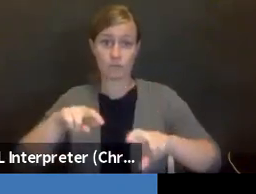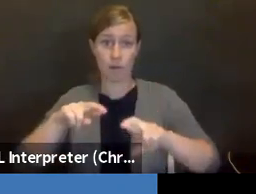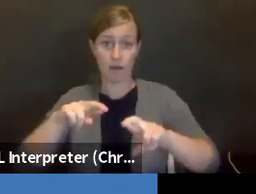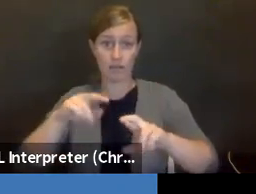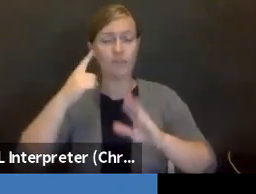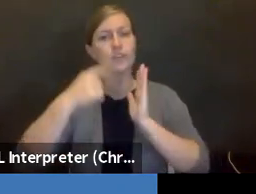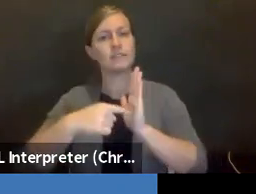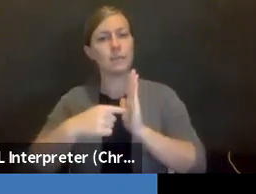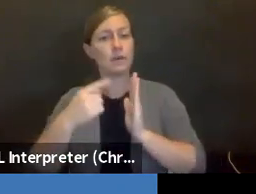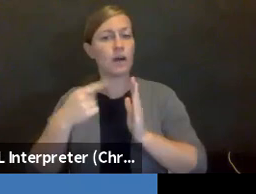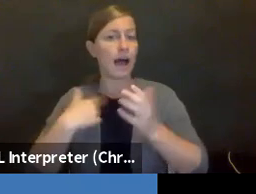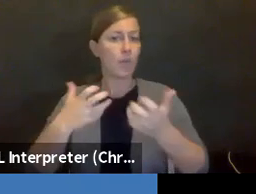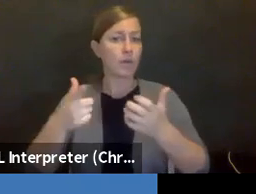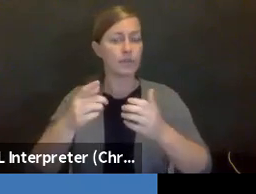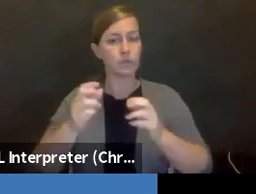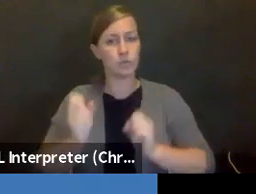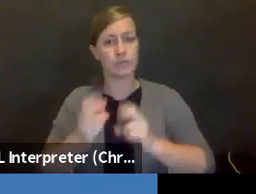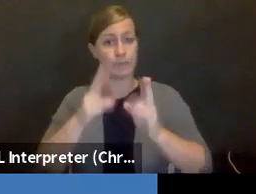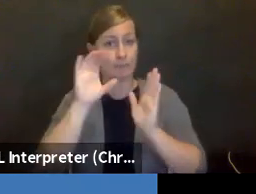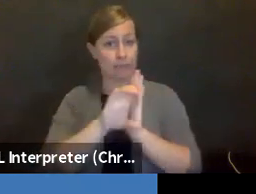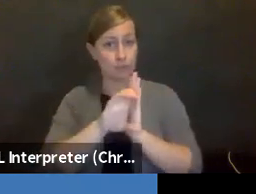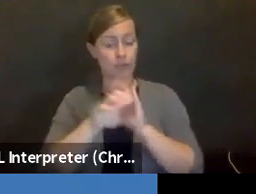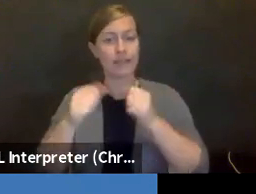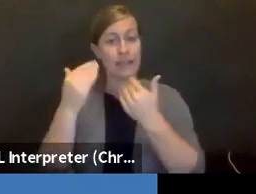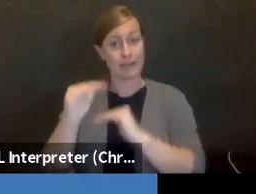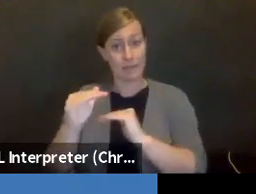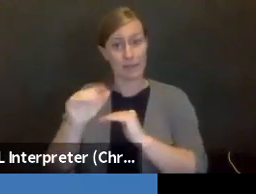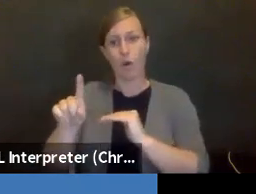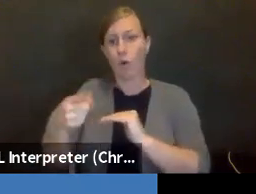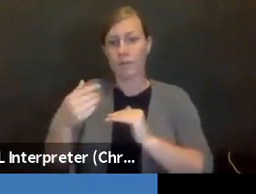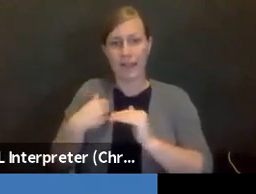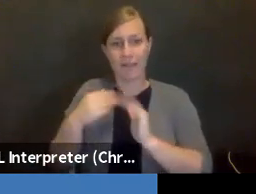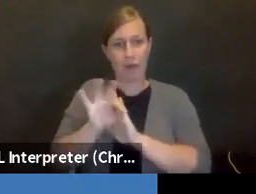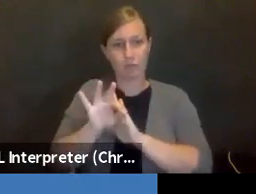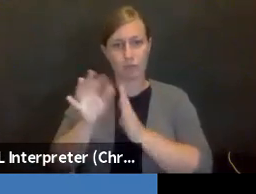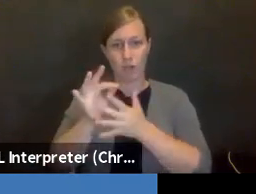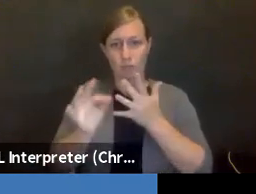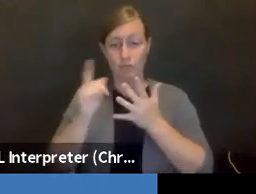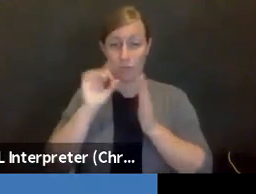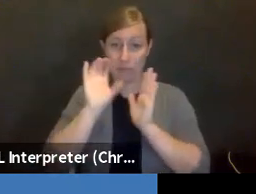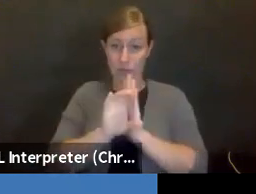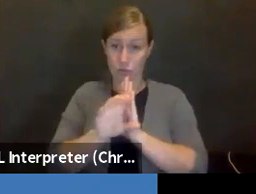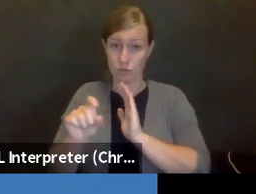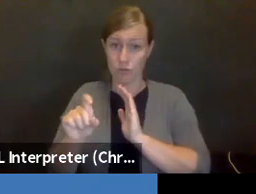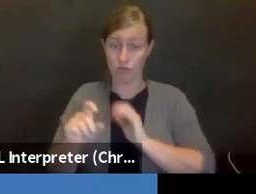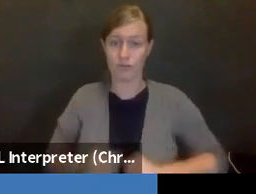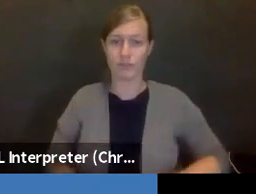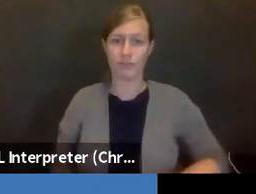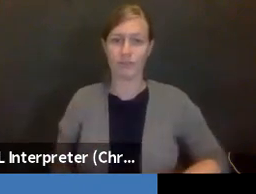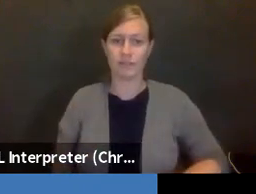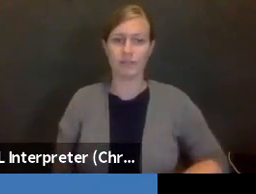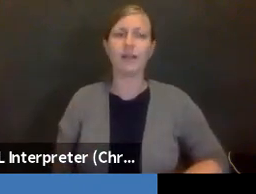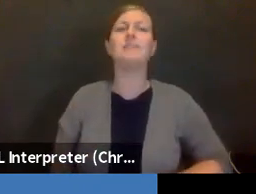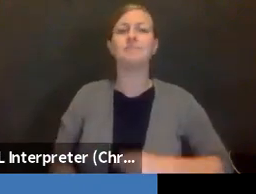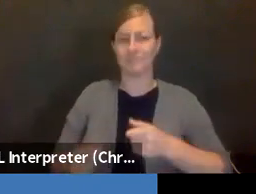if I want them to submit a picture, can I limit it so the only option they have for responding is a picture? When we get to activities, we'll